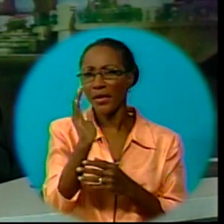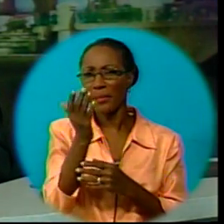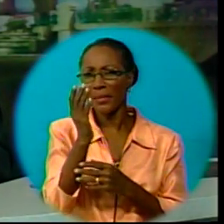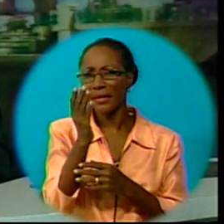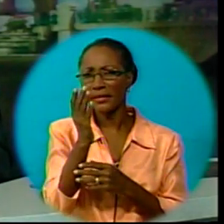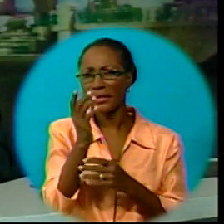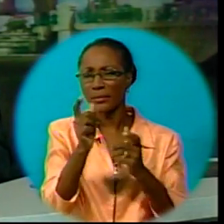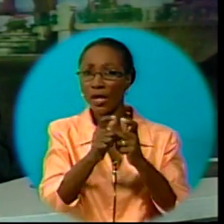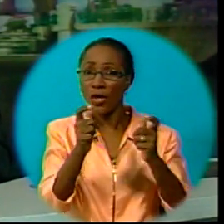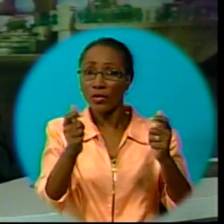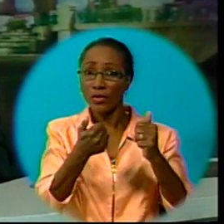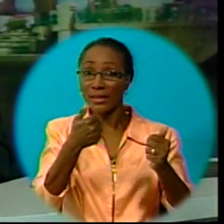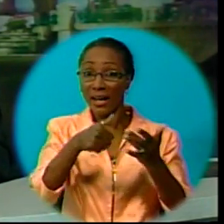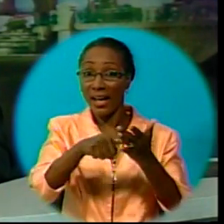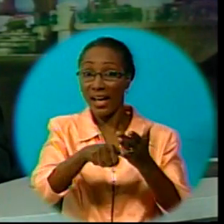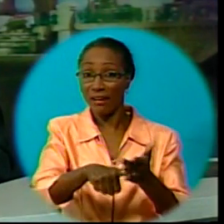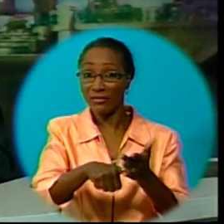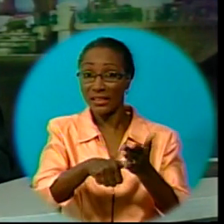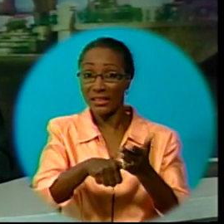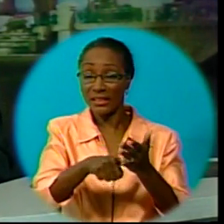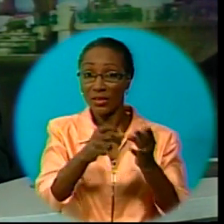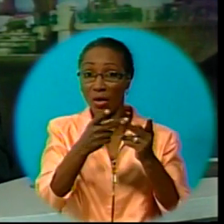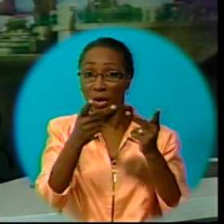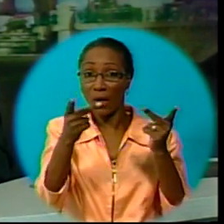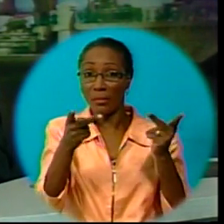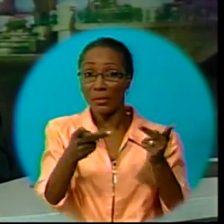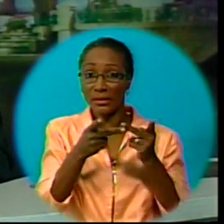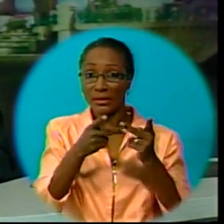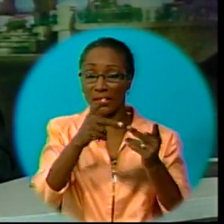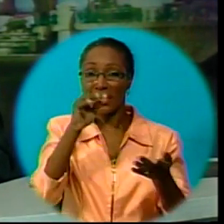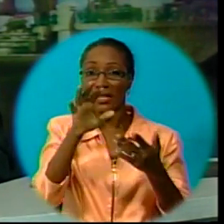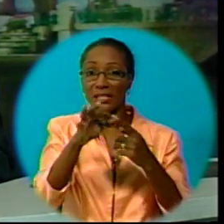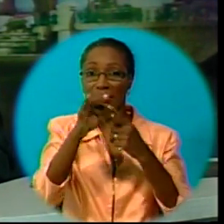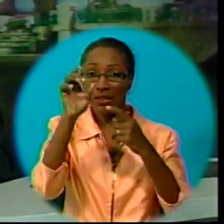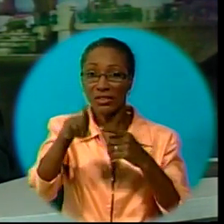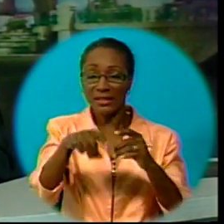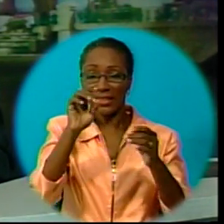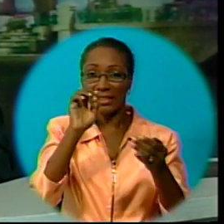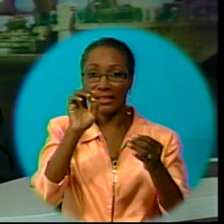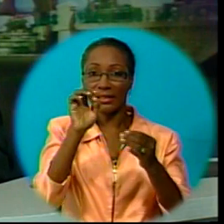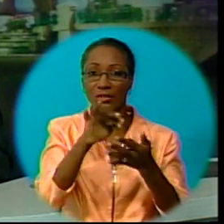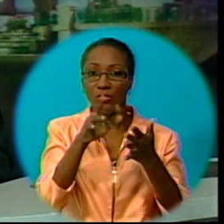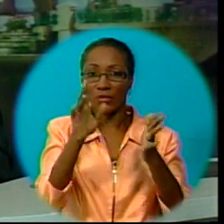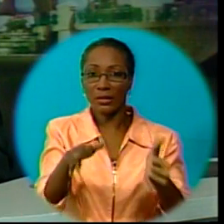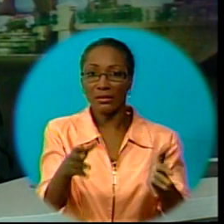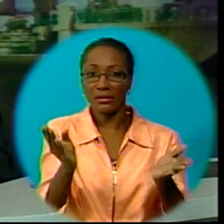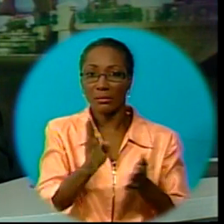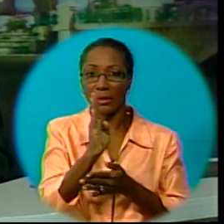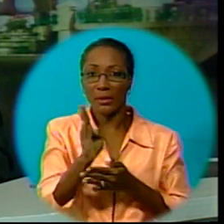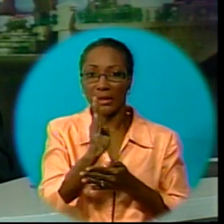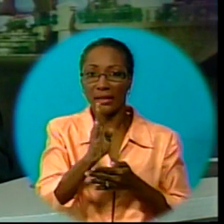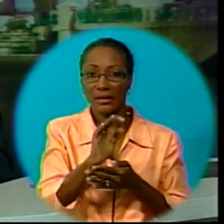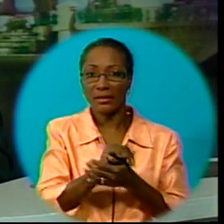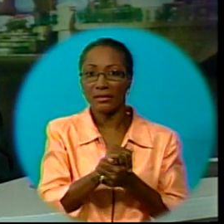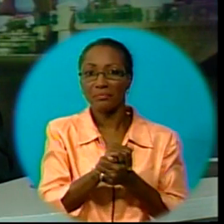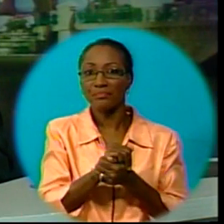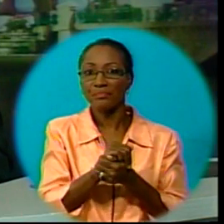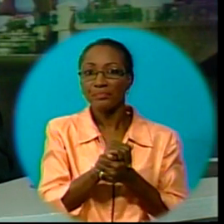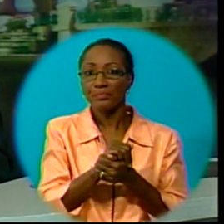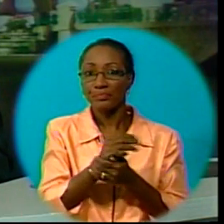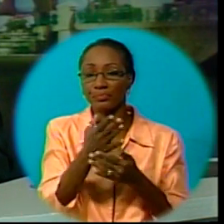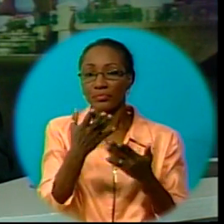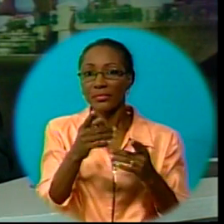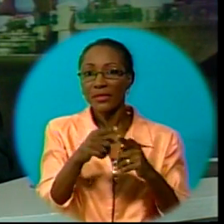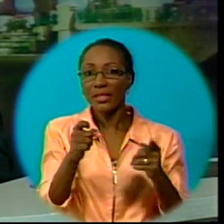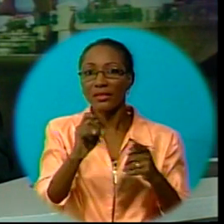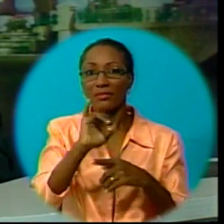to be greater emphasis being placed on catering to students with special needs in Barbados. This from senior psychologist at the Ministry of